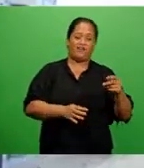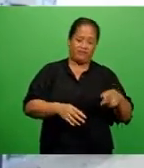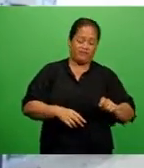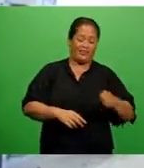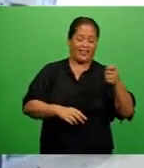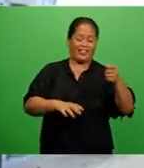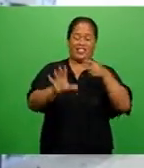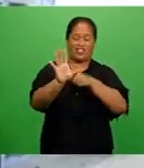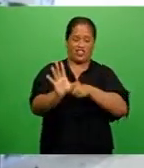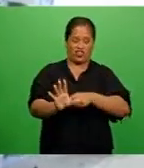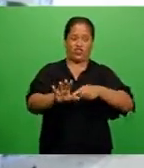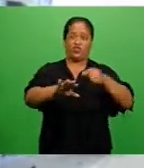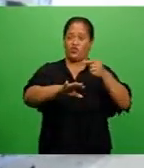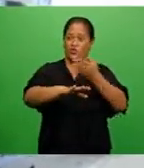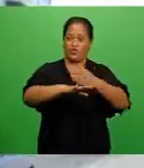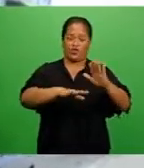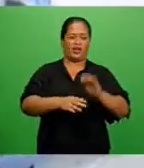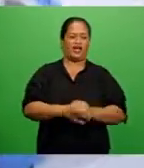be going to Savu Savu.